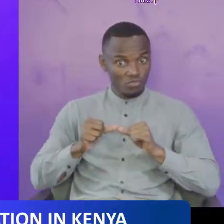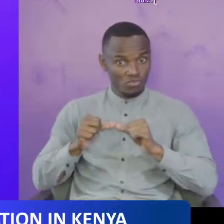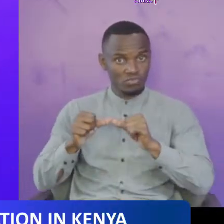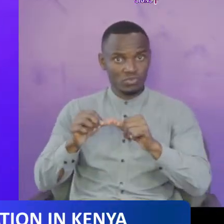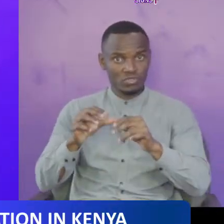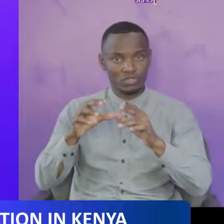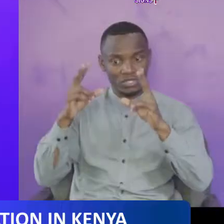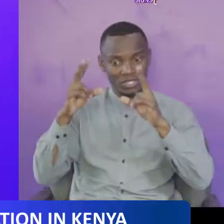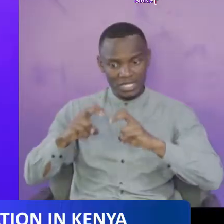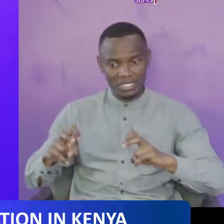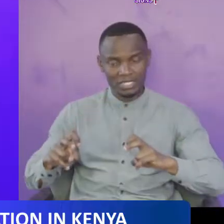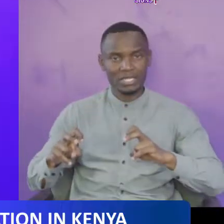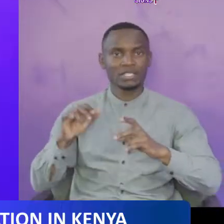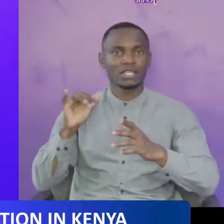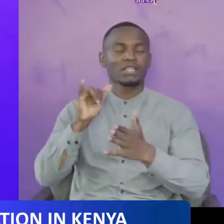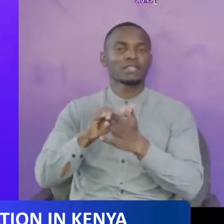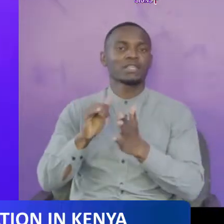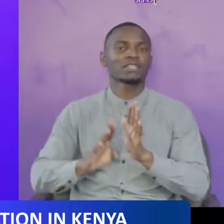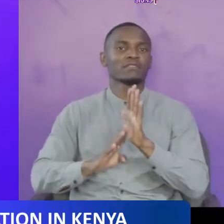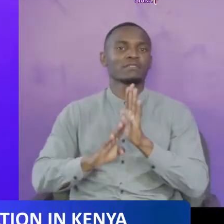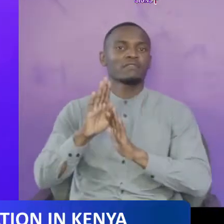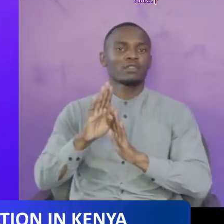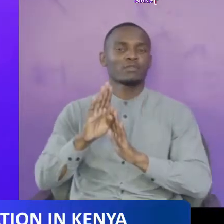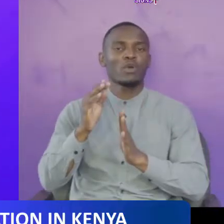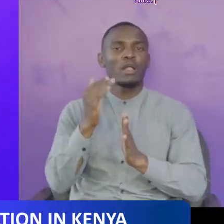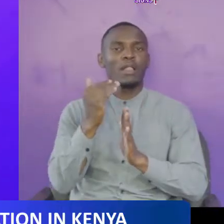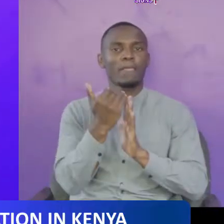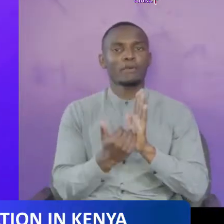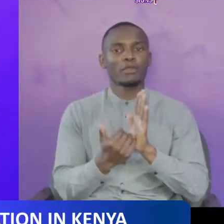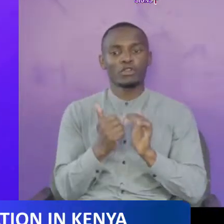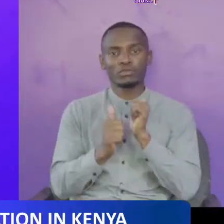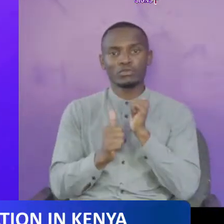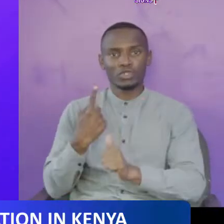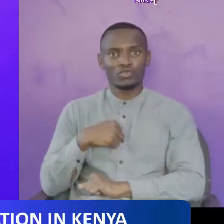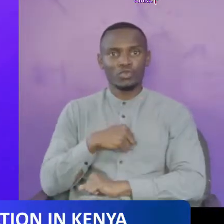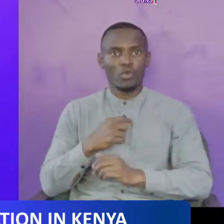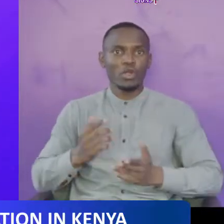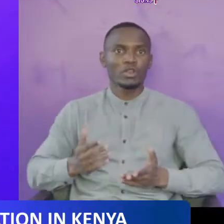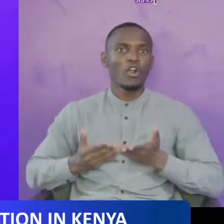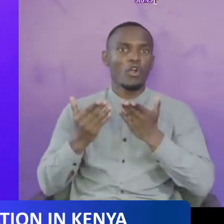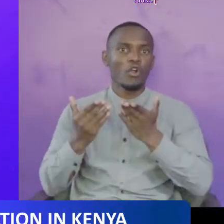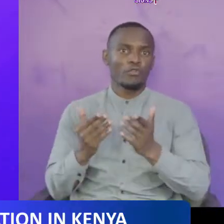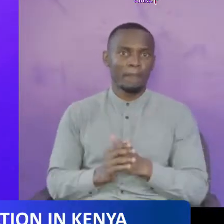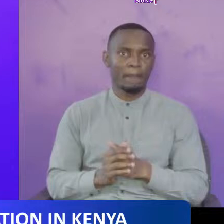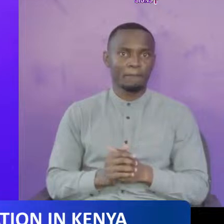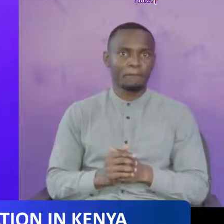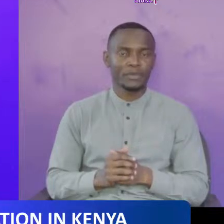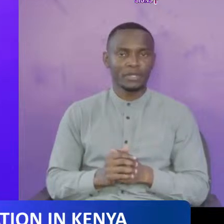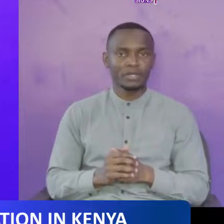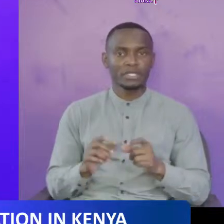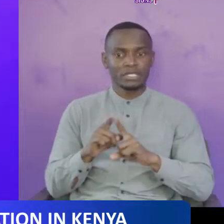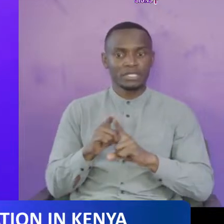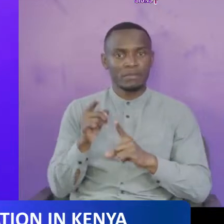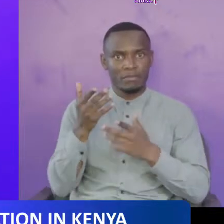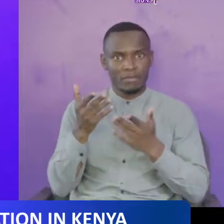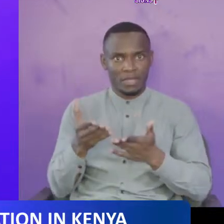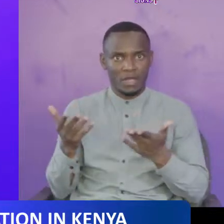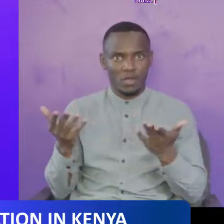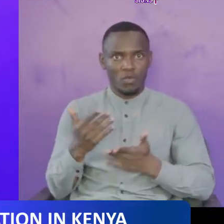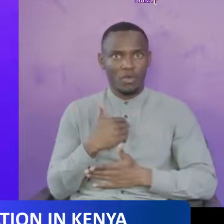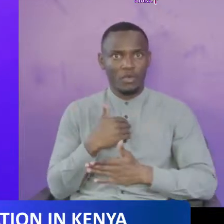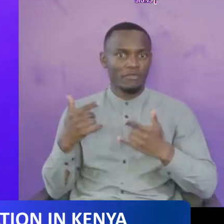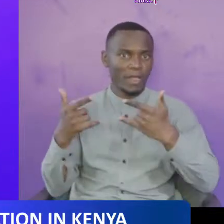the programs that we now offer in our St. Paul's Institute for Lifelong Learning. Because now you see where the gaps are, and now you're able